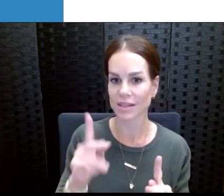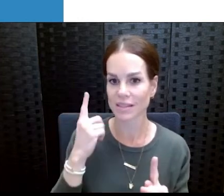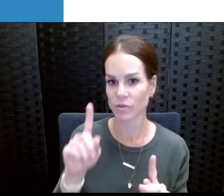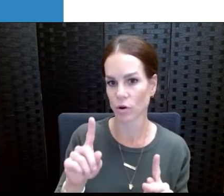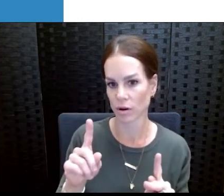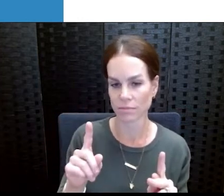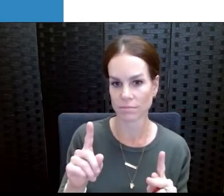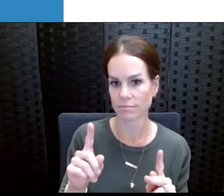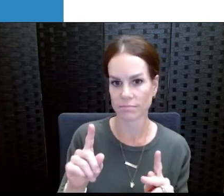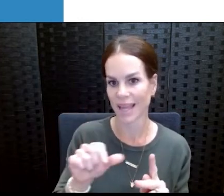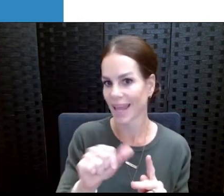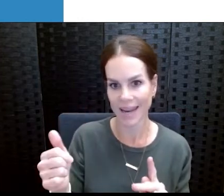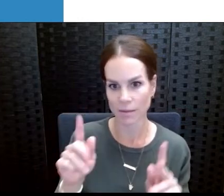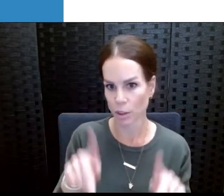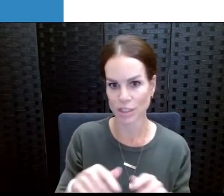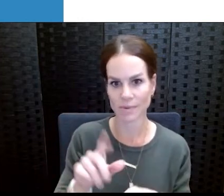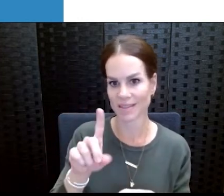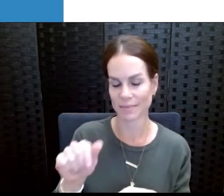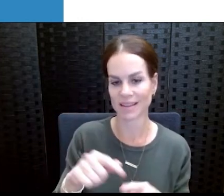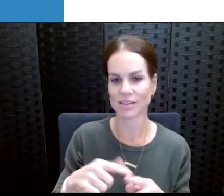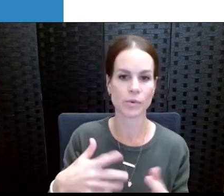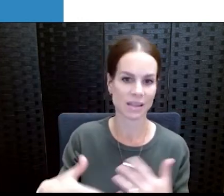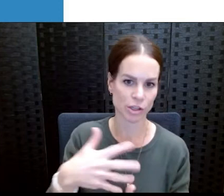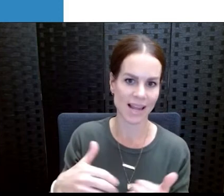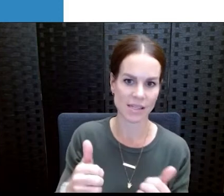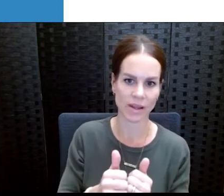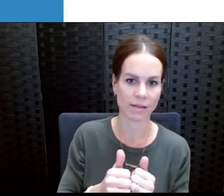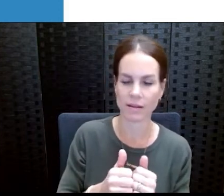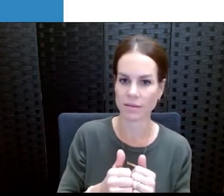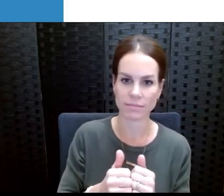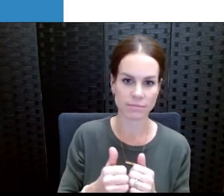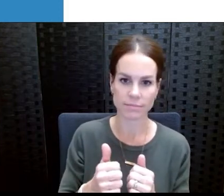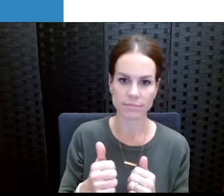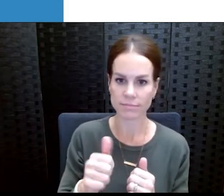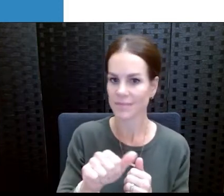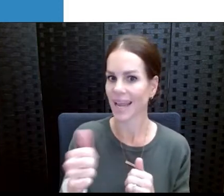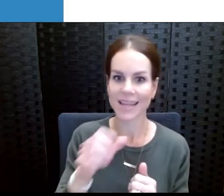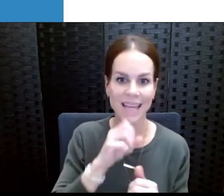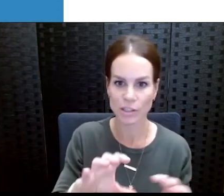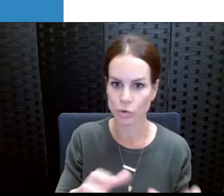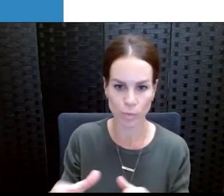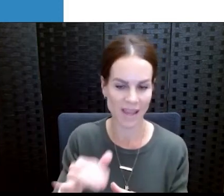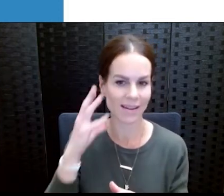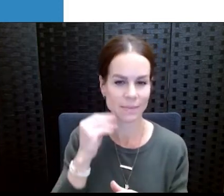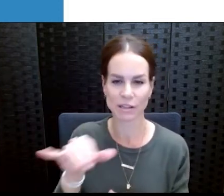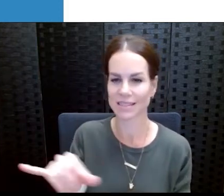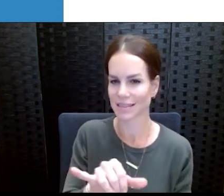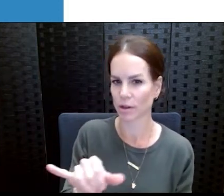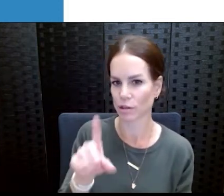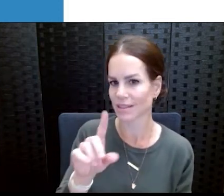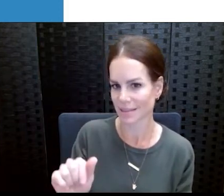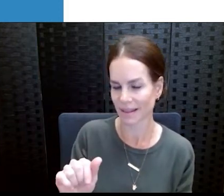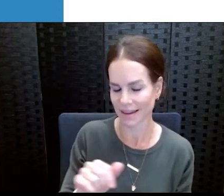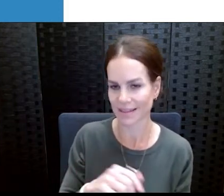for people with disabilities to find opportunities, any person with a disability, to find socialization, any